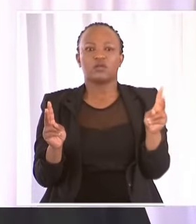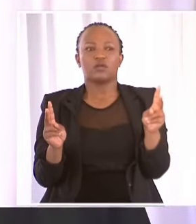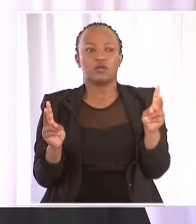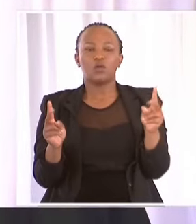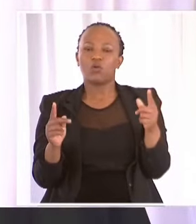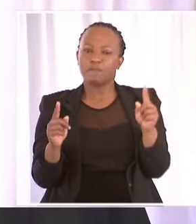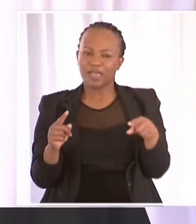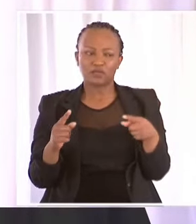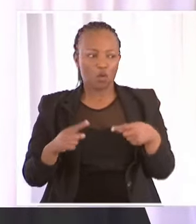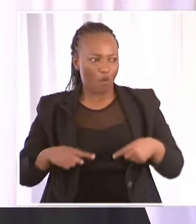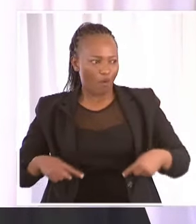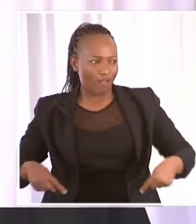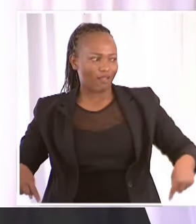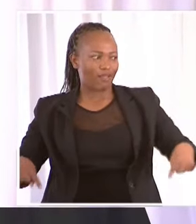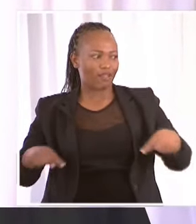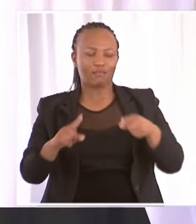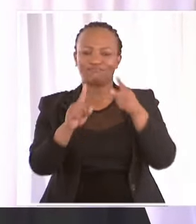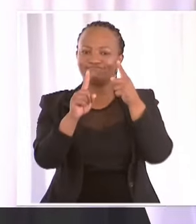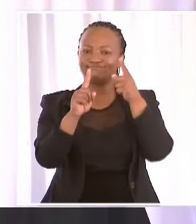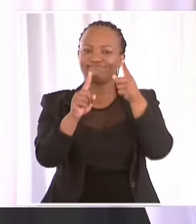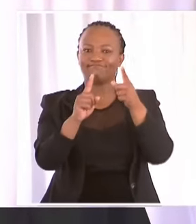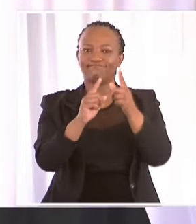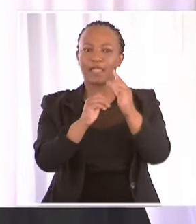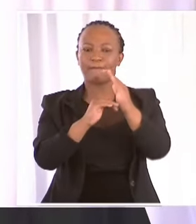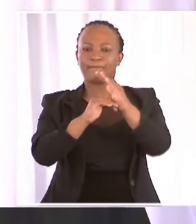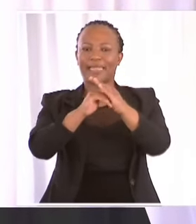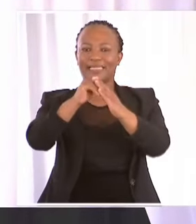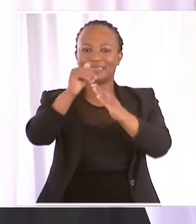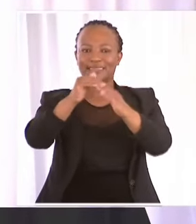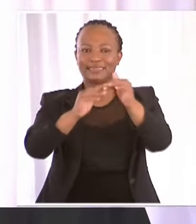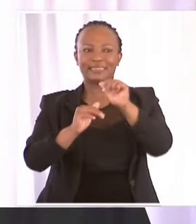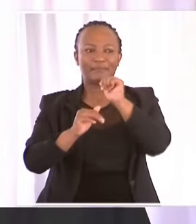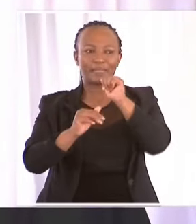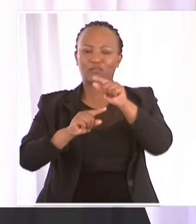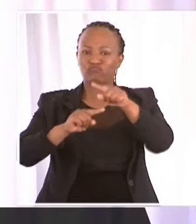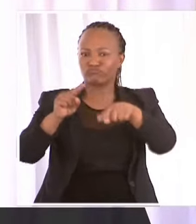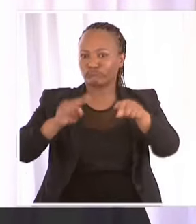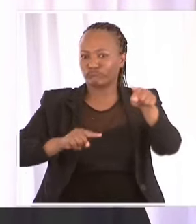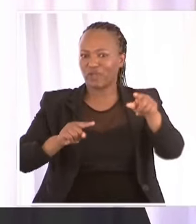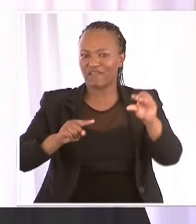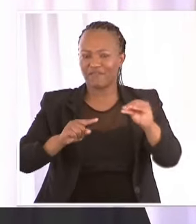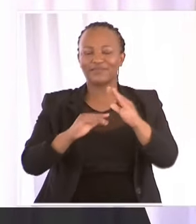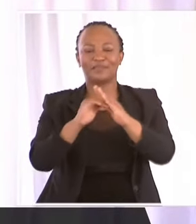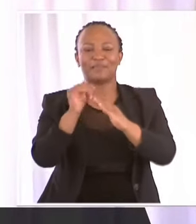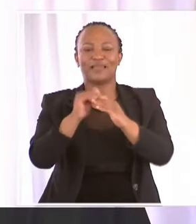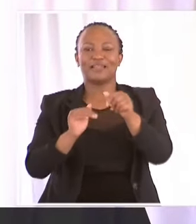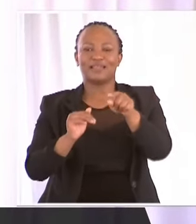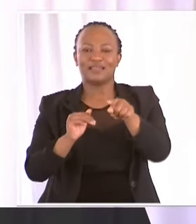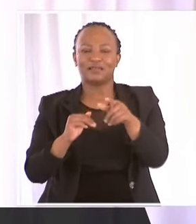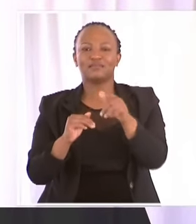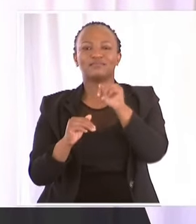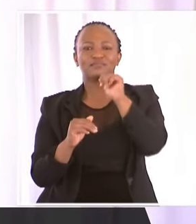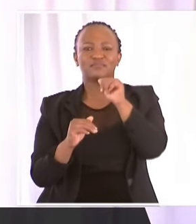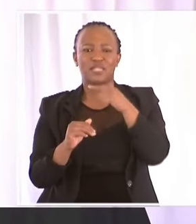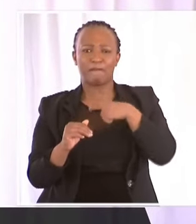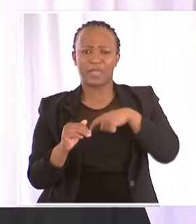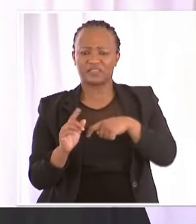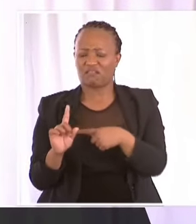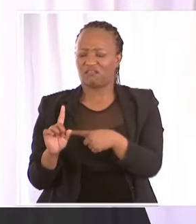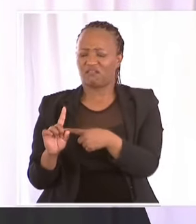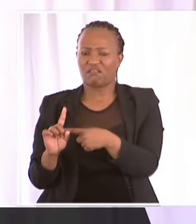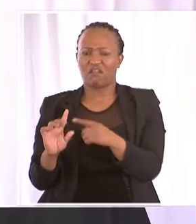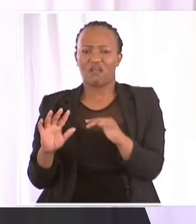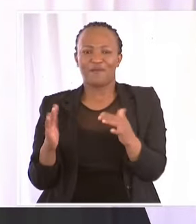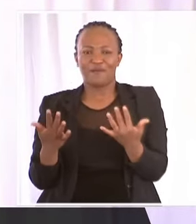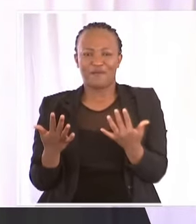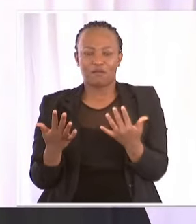to build on them and advance. But beyond his revolutionary persona